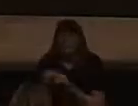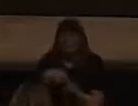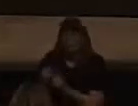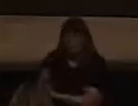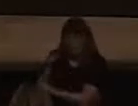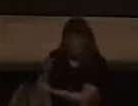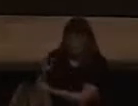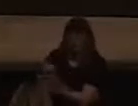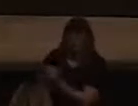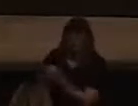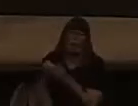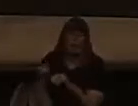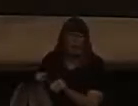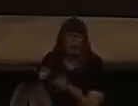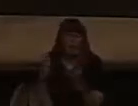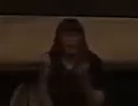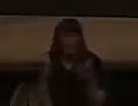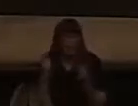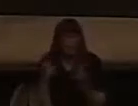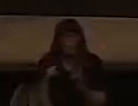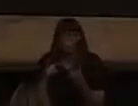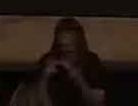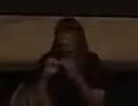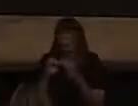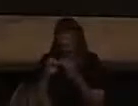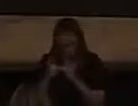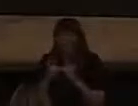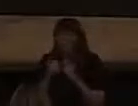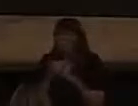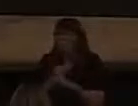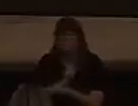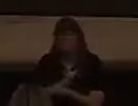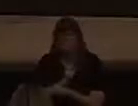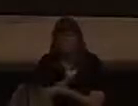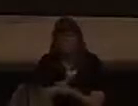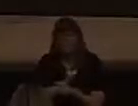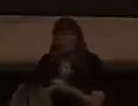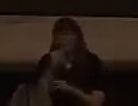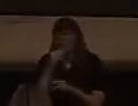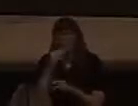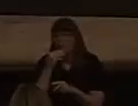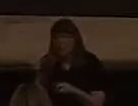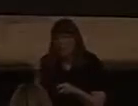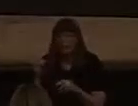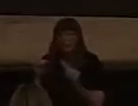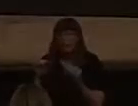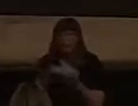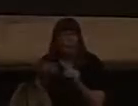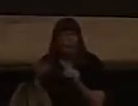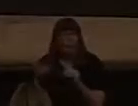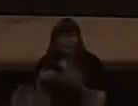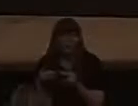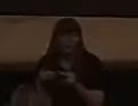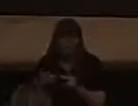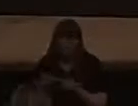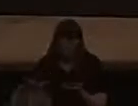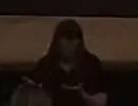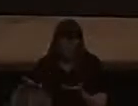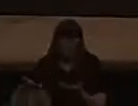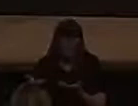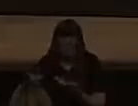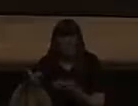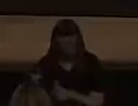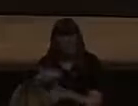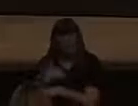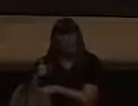this market, what we should do, how we should make ourselves a better, more welcoming place. So at one